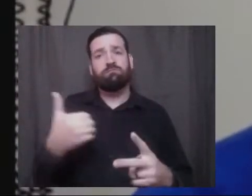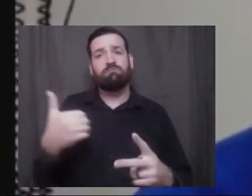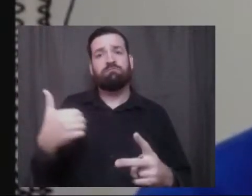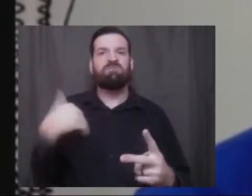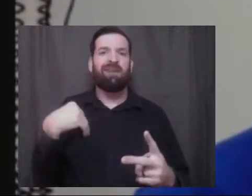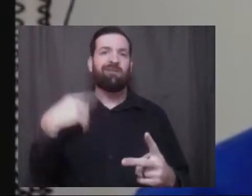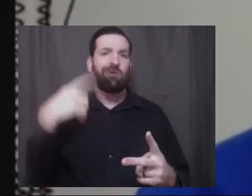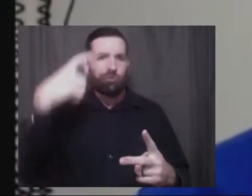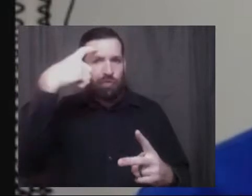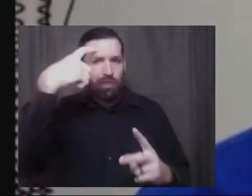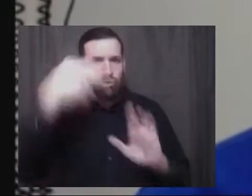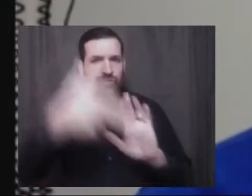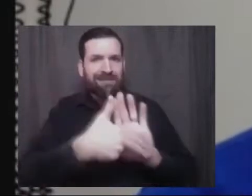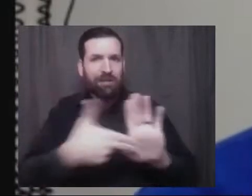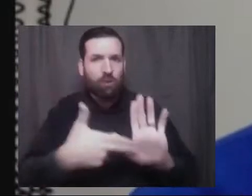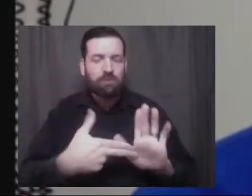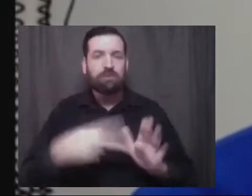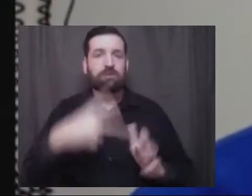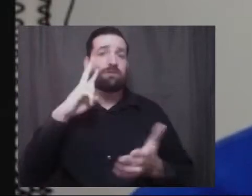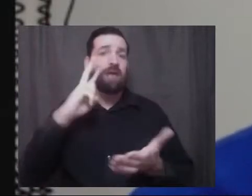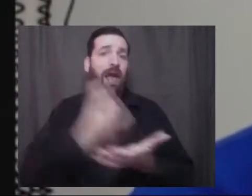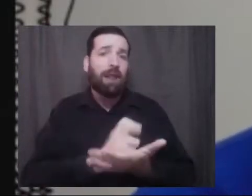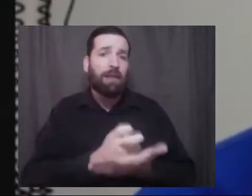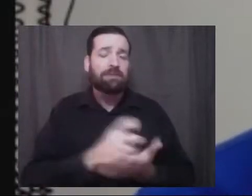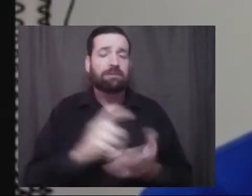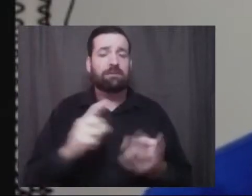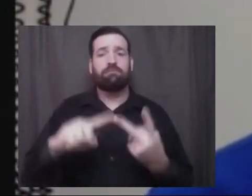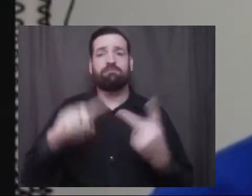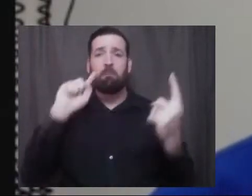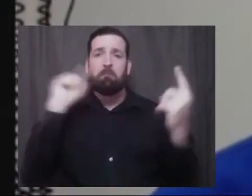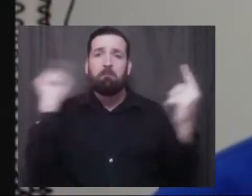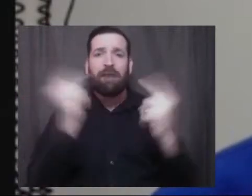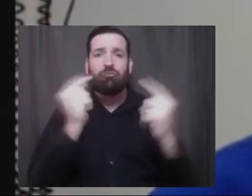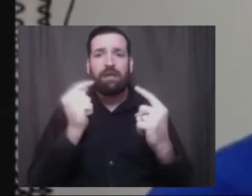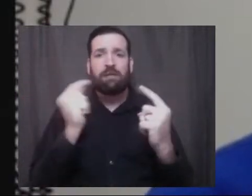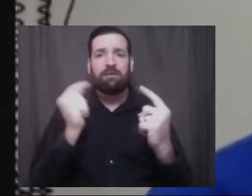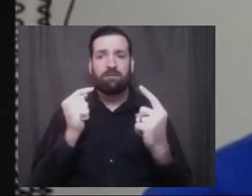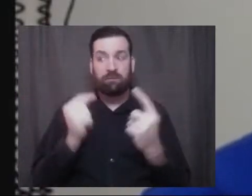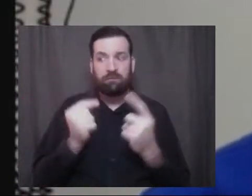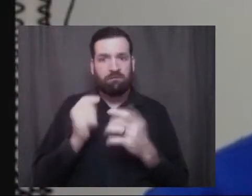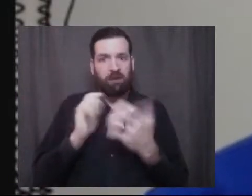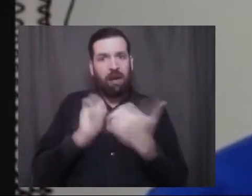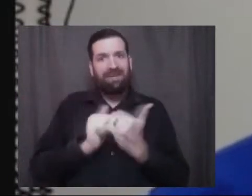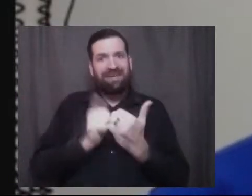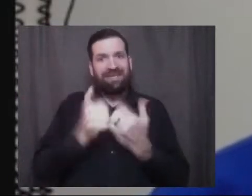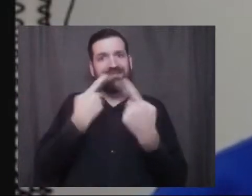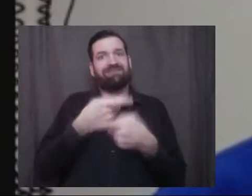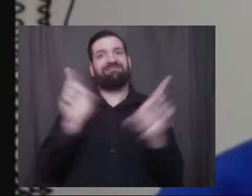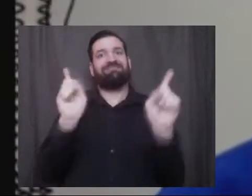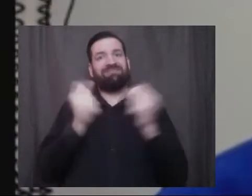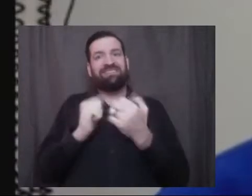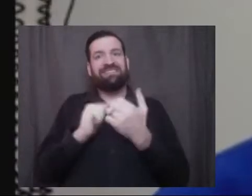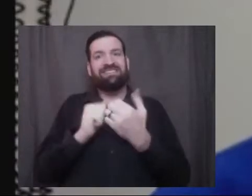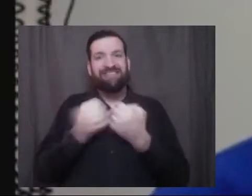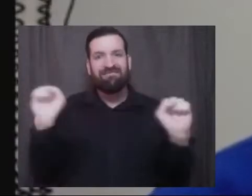diagnosis, migraines, epilepsy, something like that, safely compete, try to optimize their participation in whatever sport